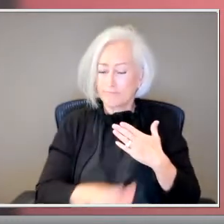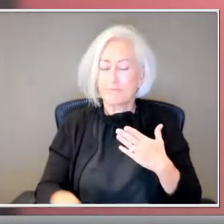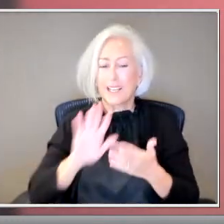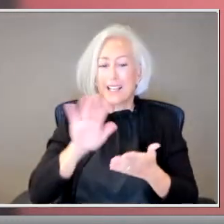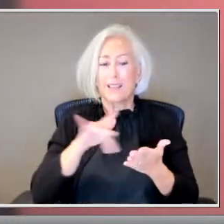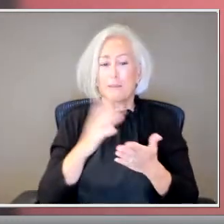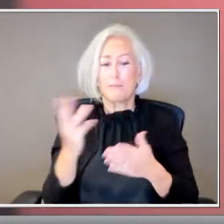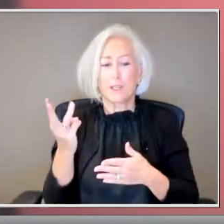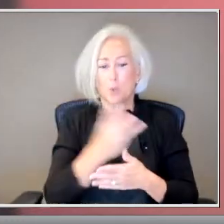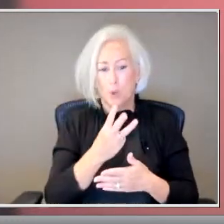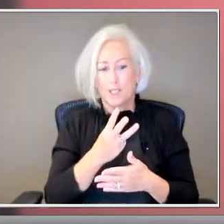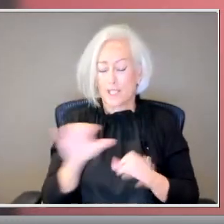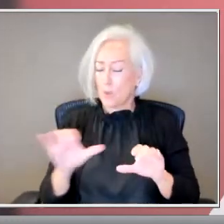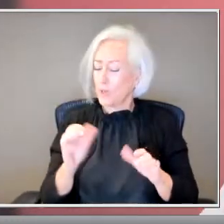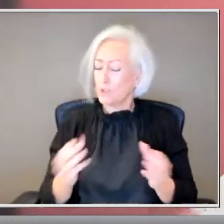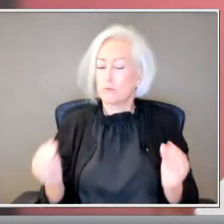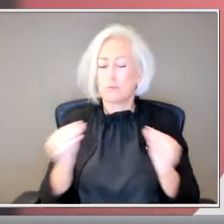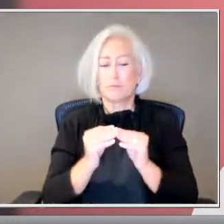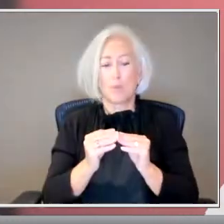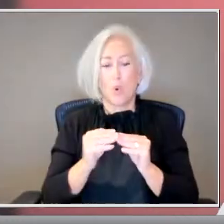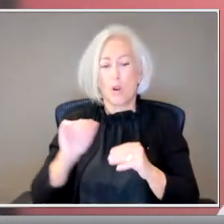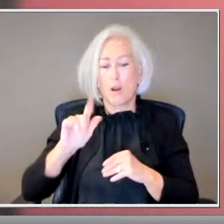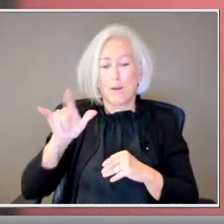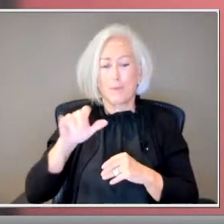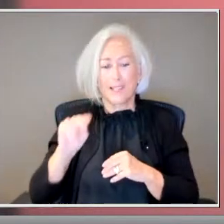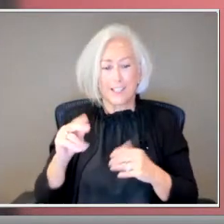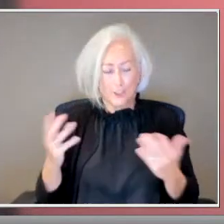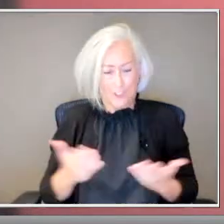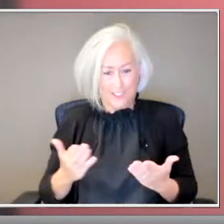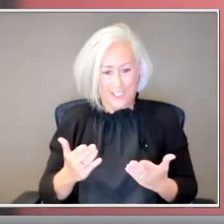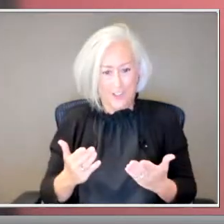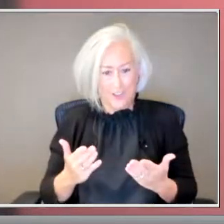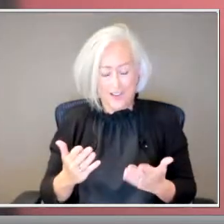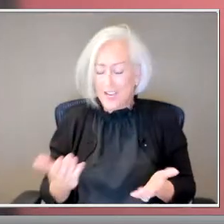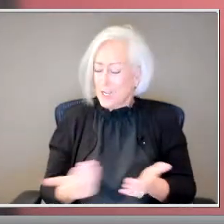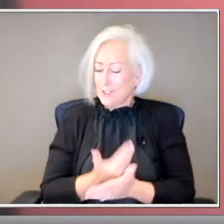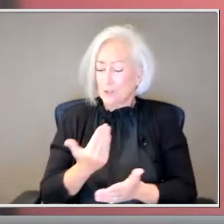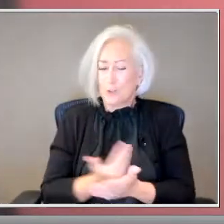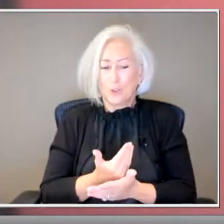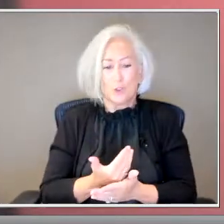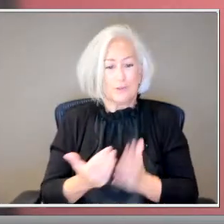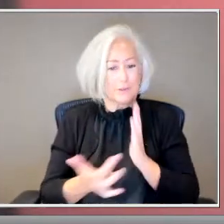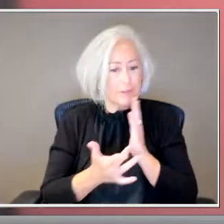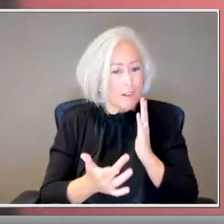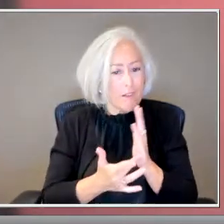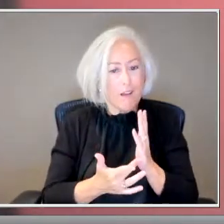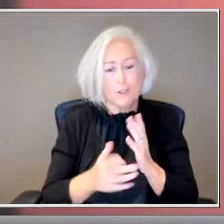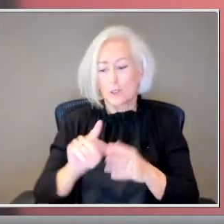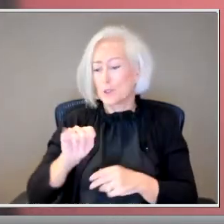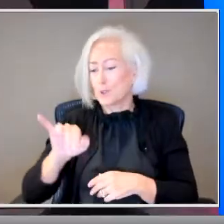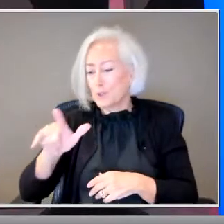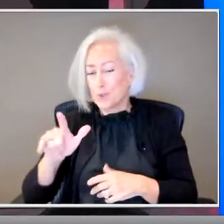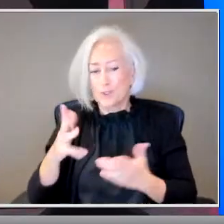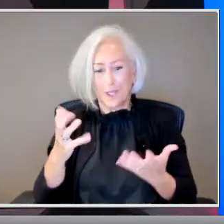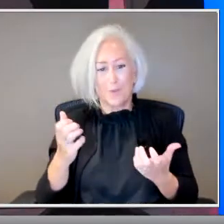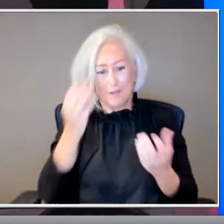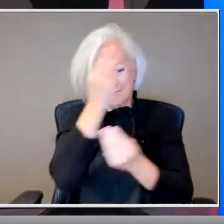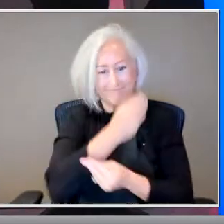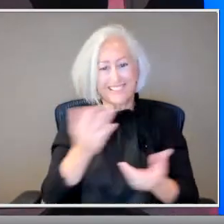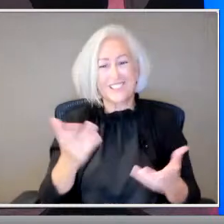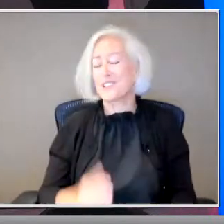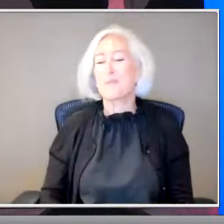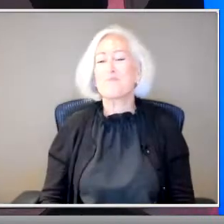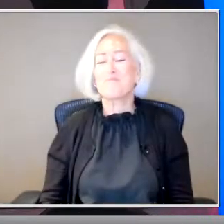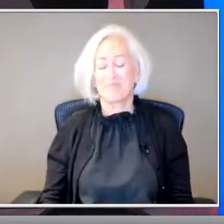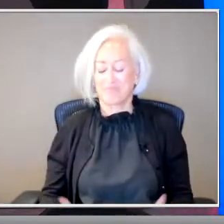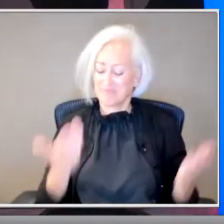here. And we have the cutting edge technology with the latest tools, and we just want to make sure that people know about that. Case in point,